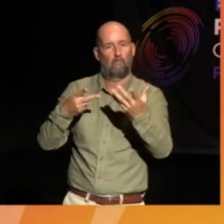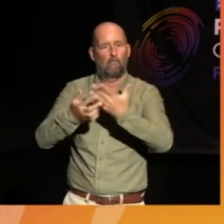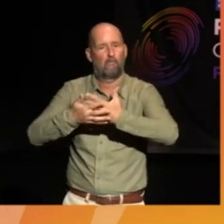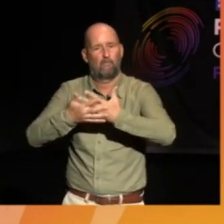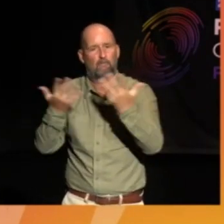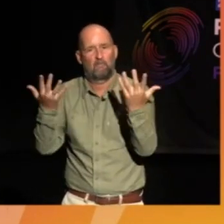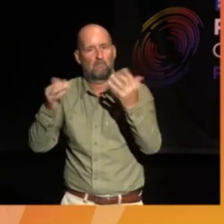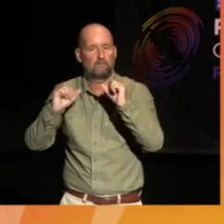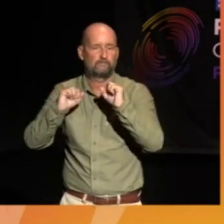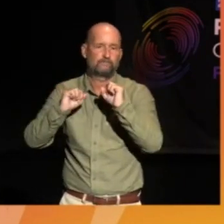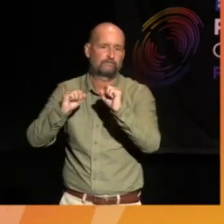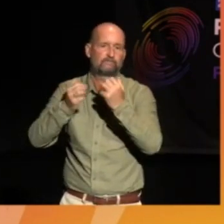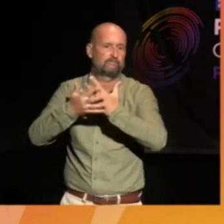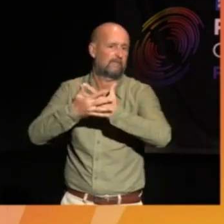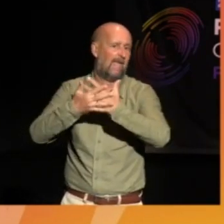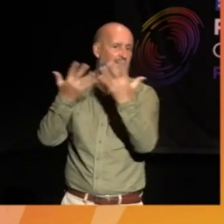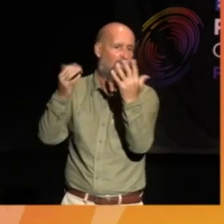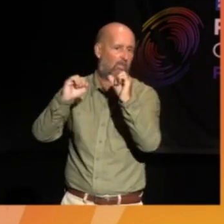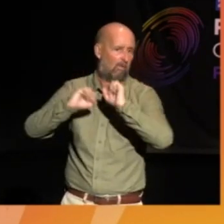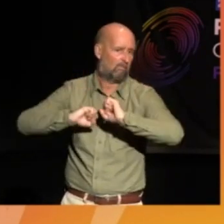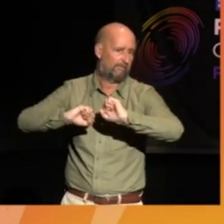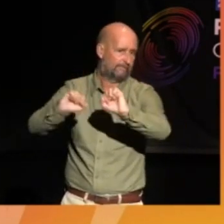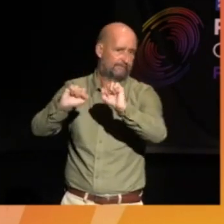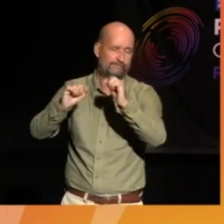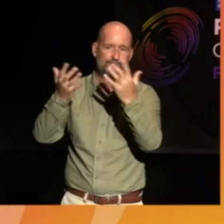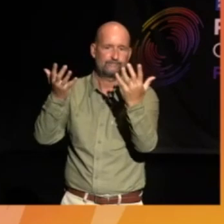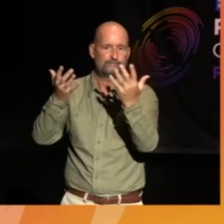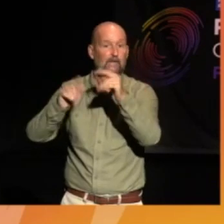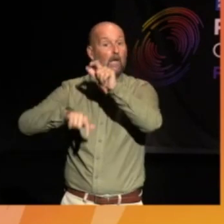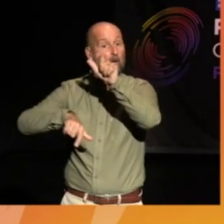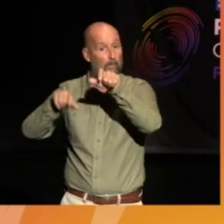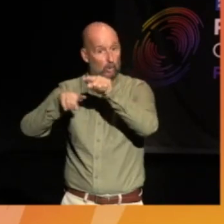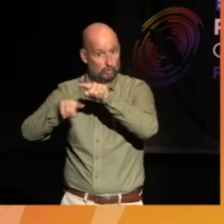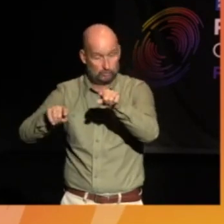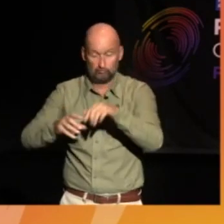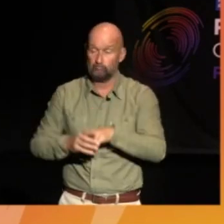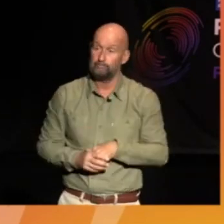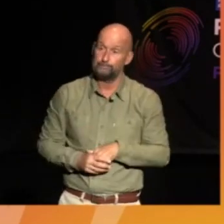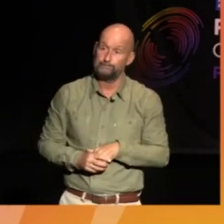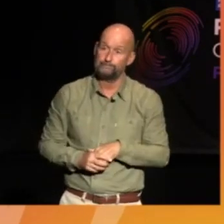any other person,